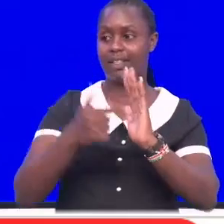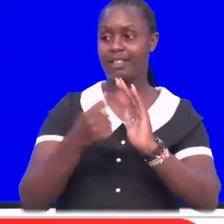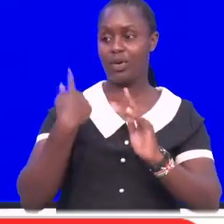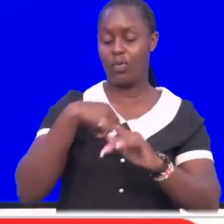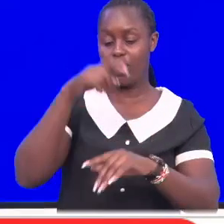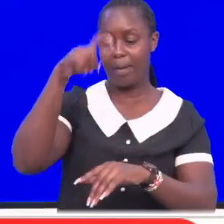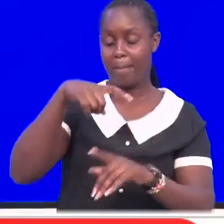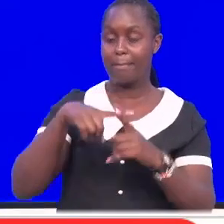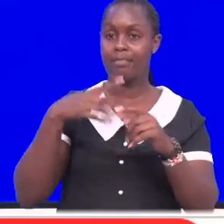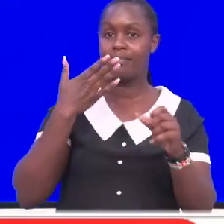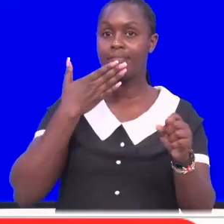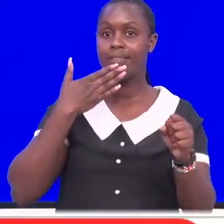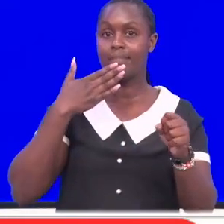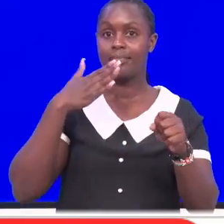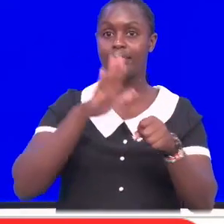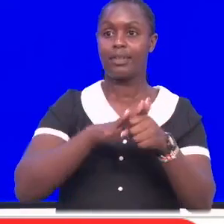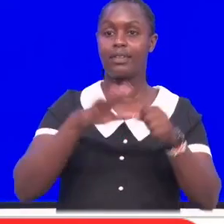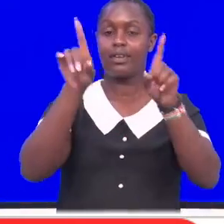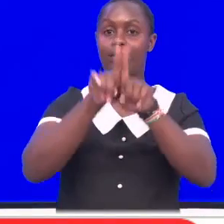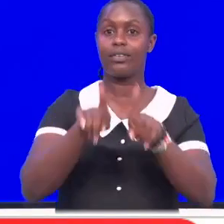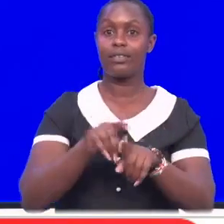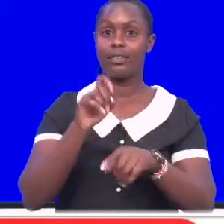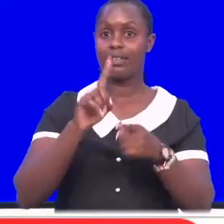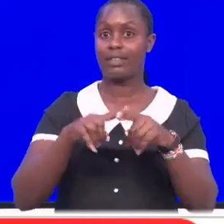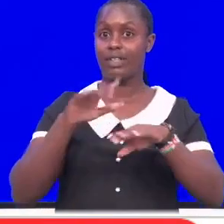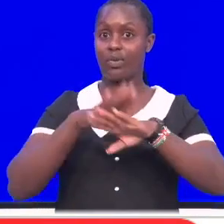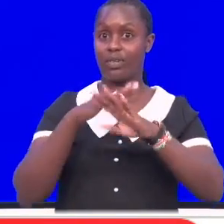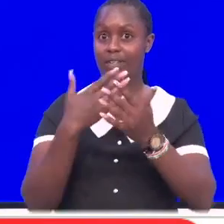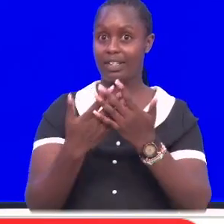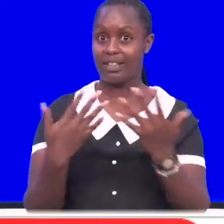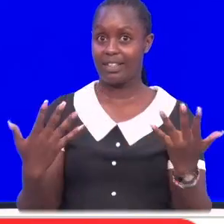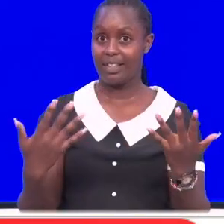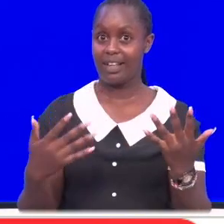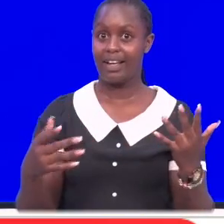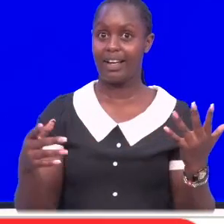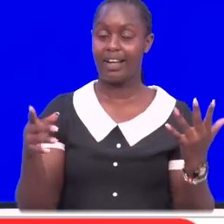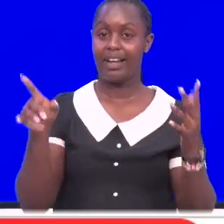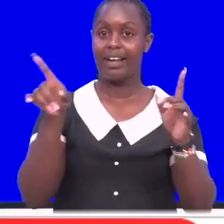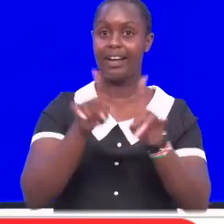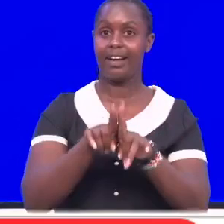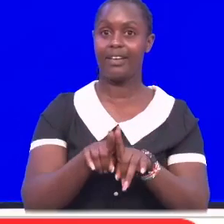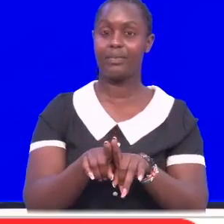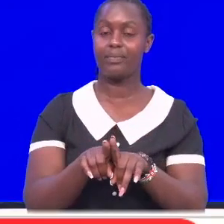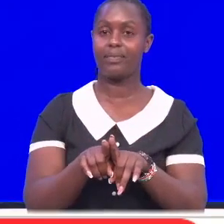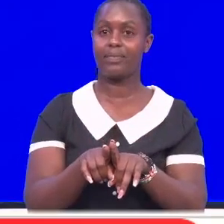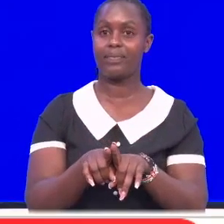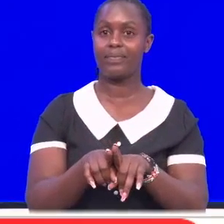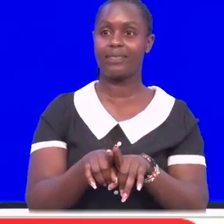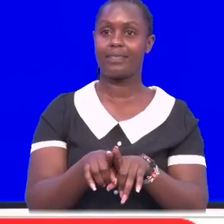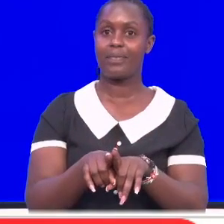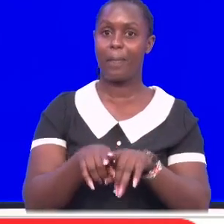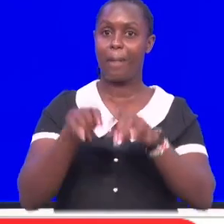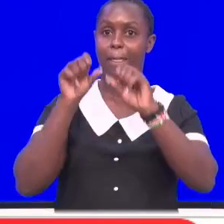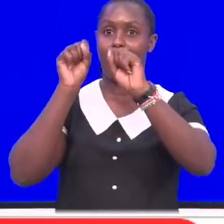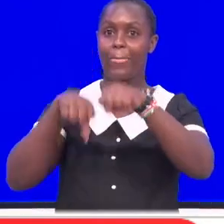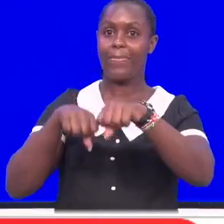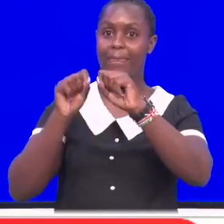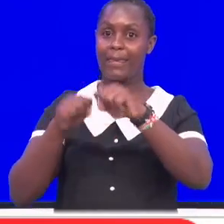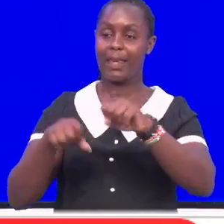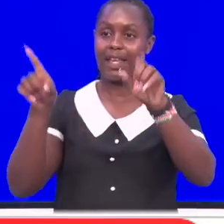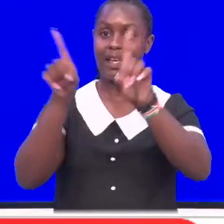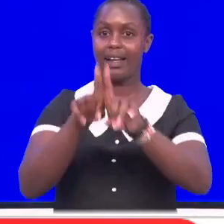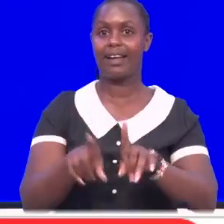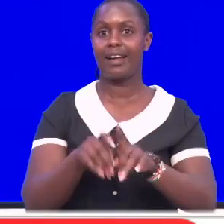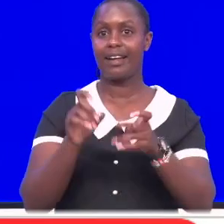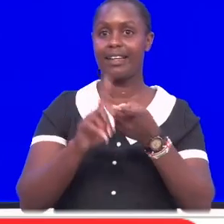cognizant of the threat of cheap, illegal imports, the potential to slow down or reverse